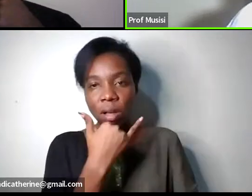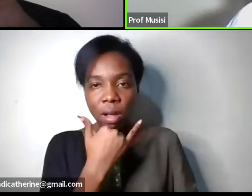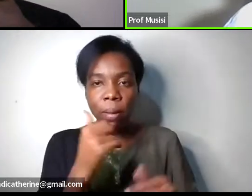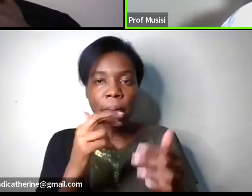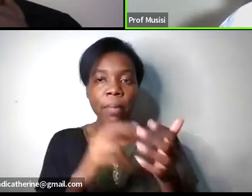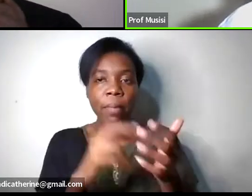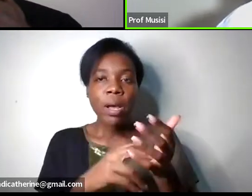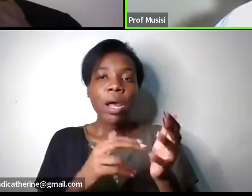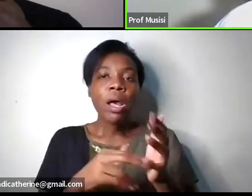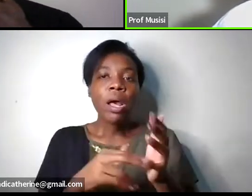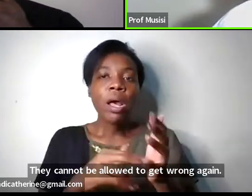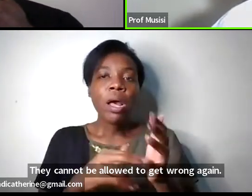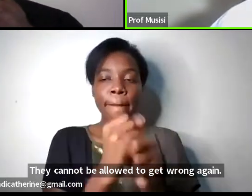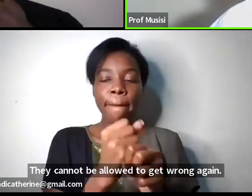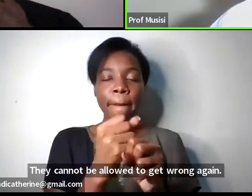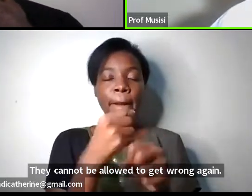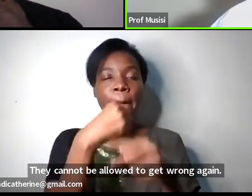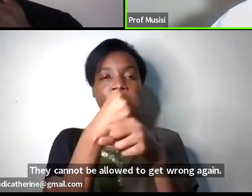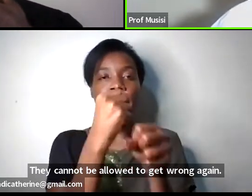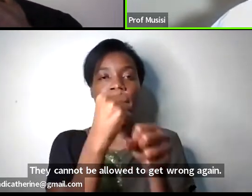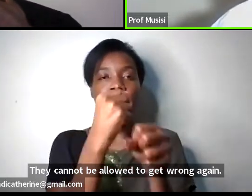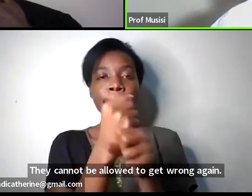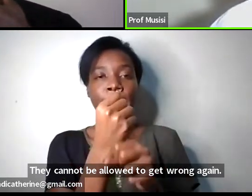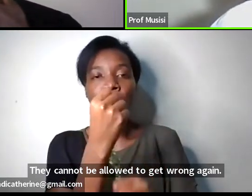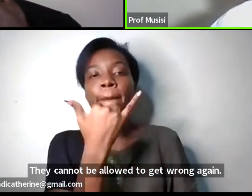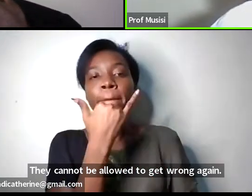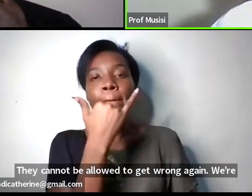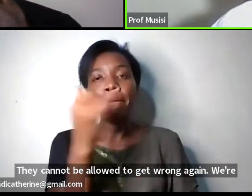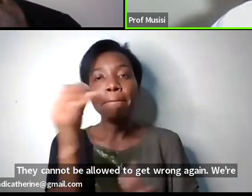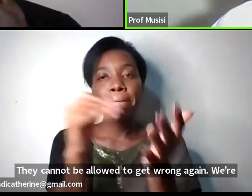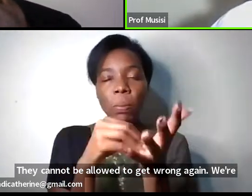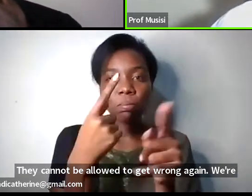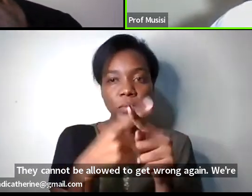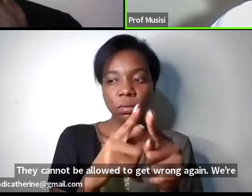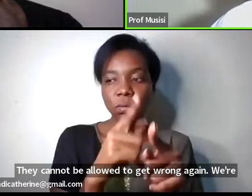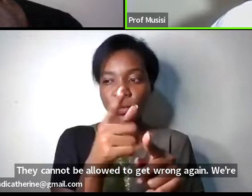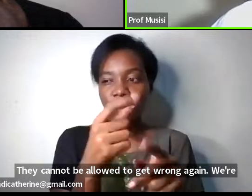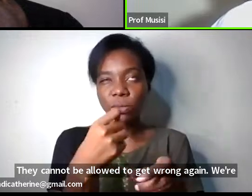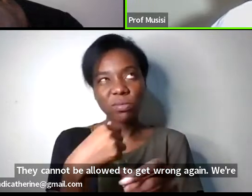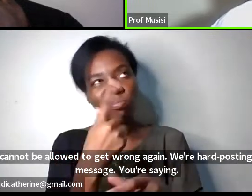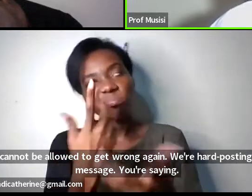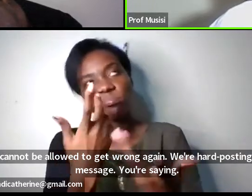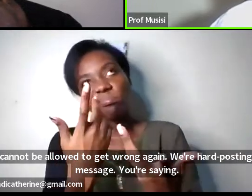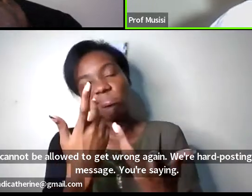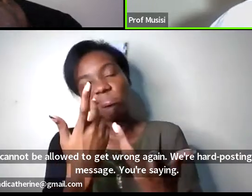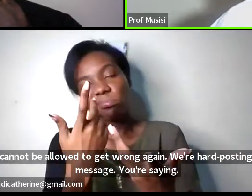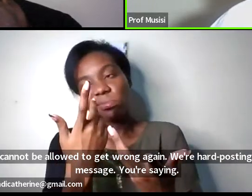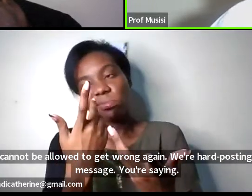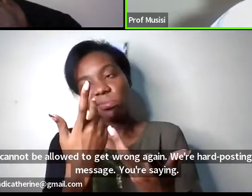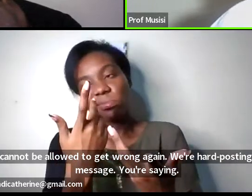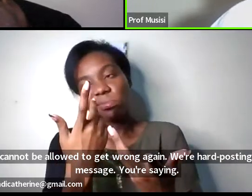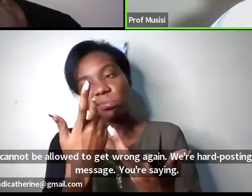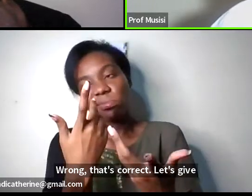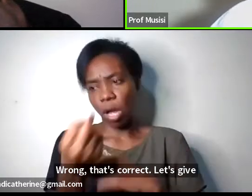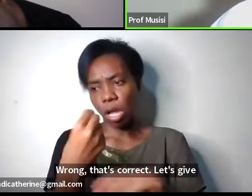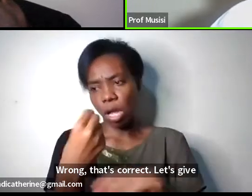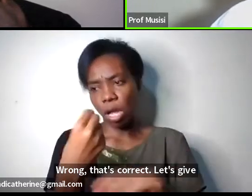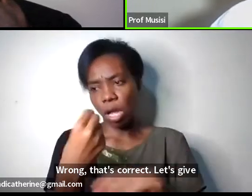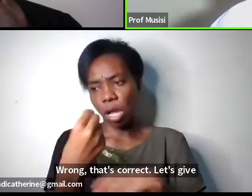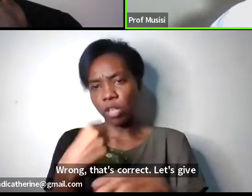again. We'll have a positive message of saying wrongs were done, let's correct them. Let's give you a vivid